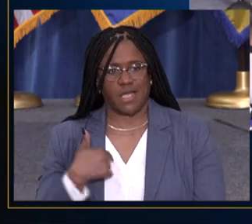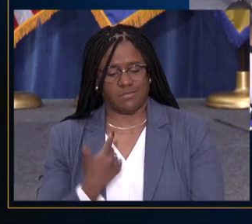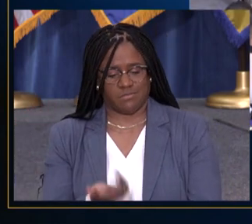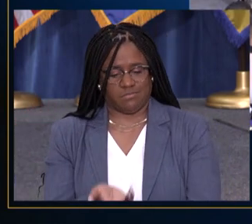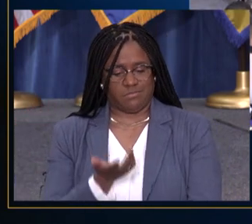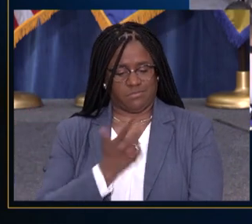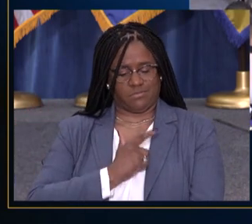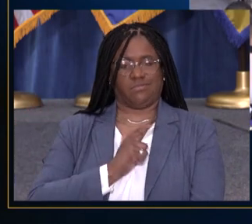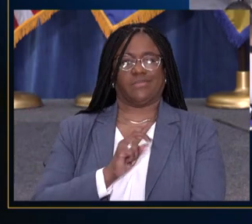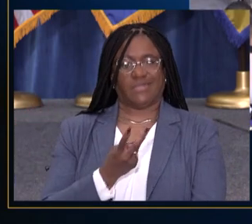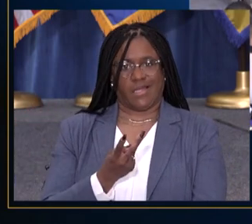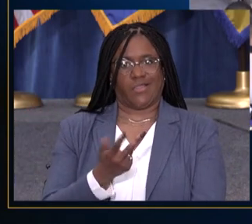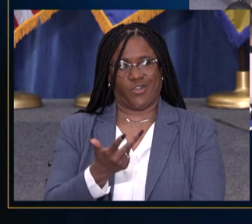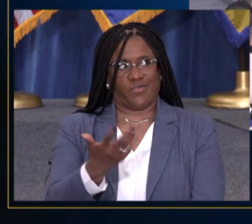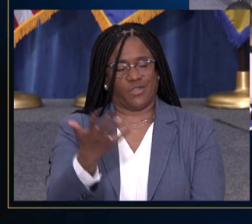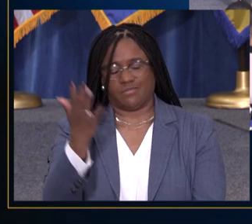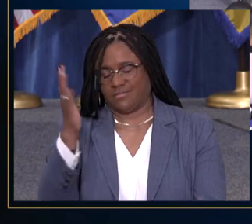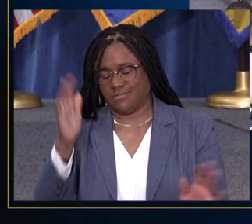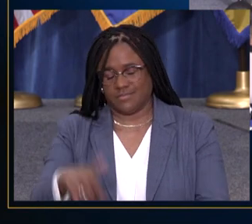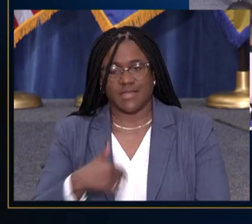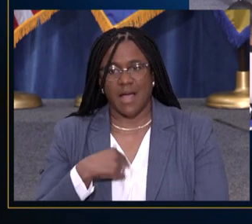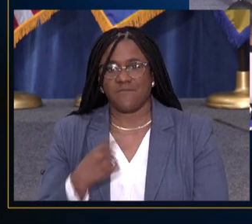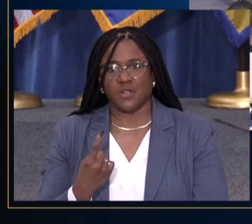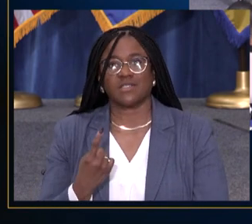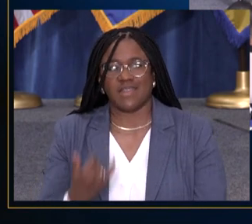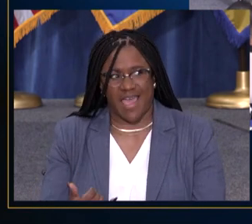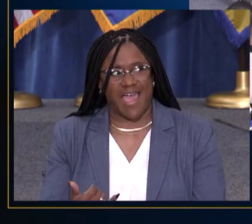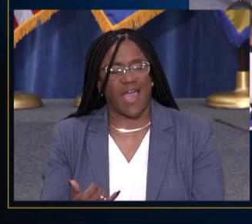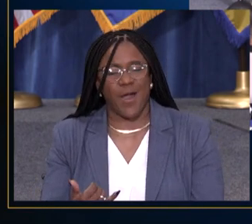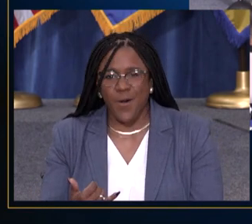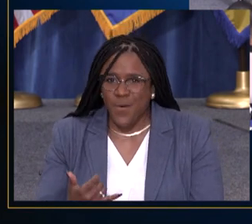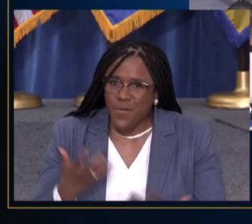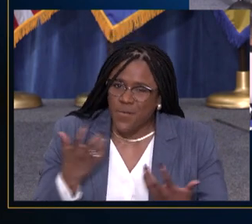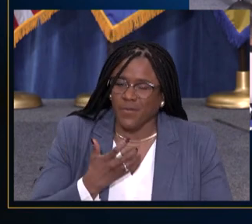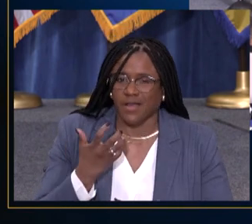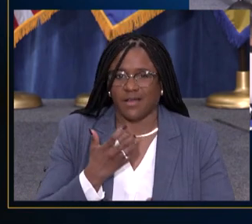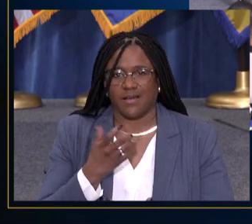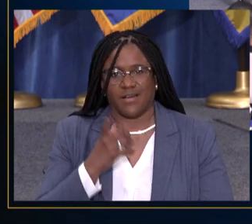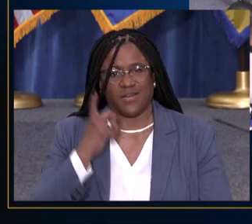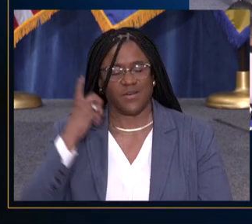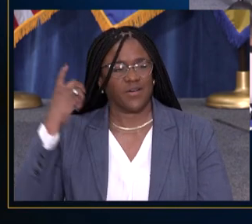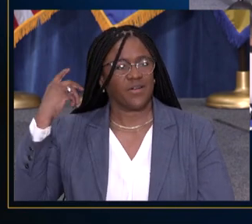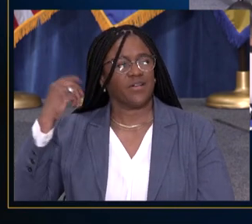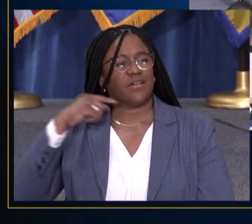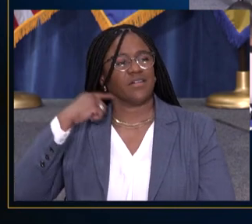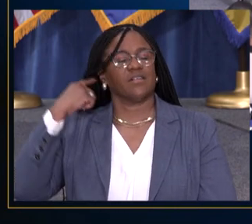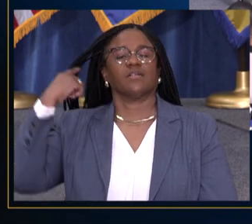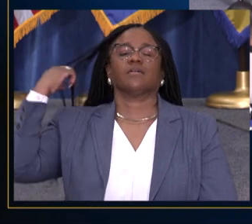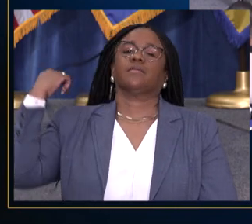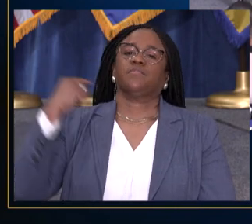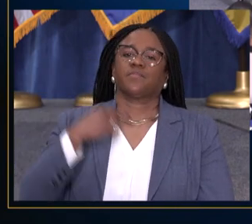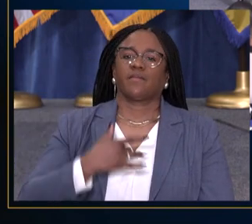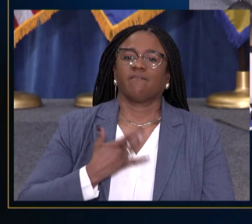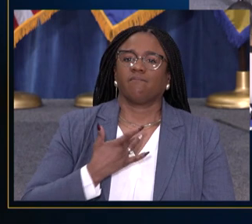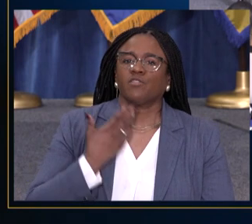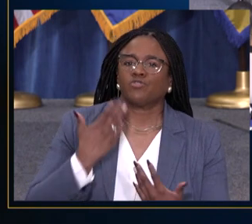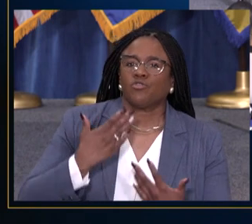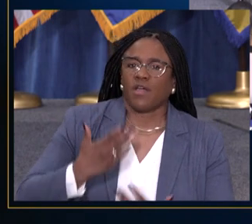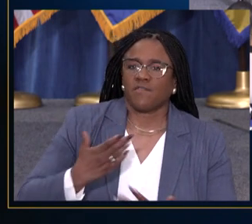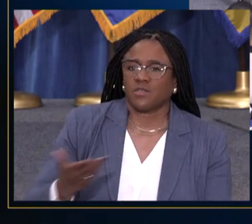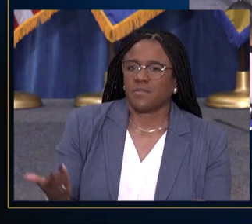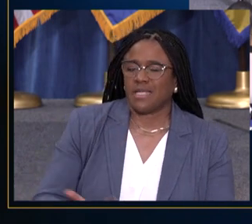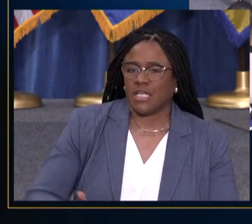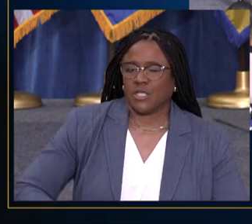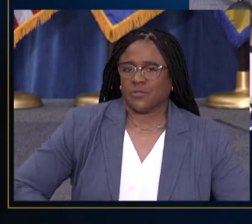lo and behold, I am absolutely the first. And I feel so grateful to be able to be